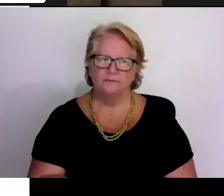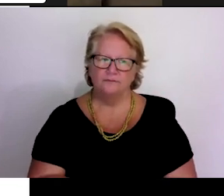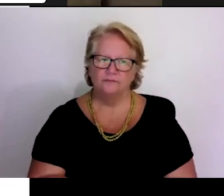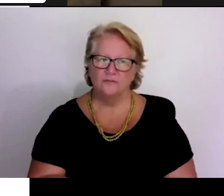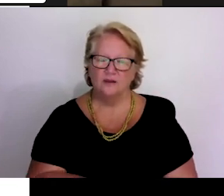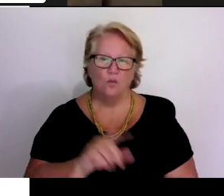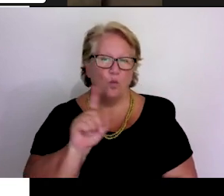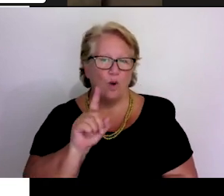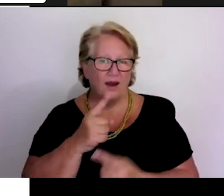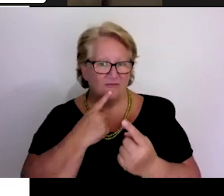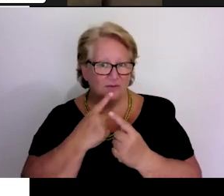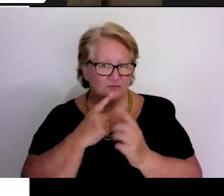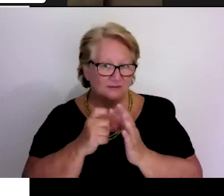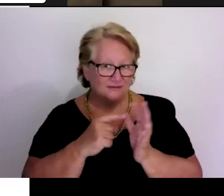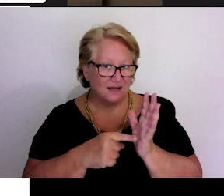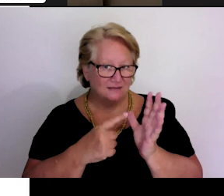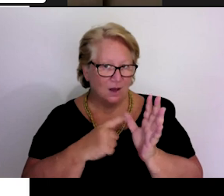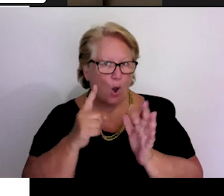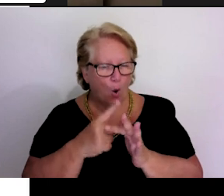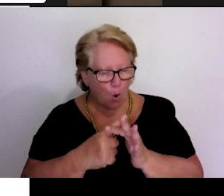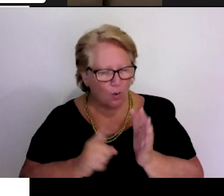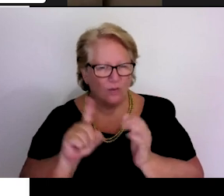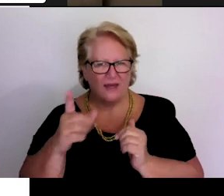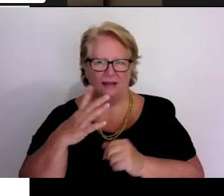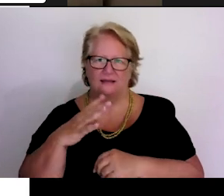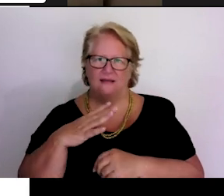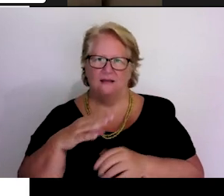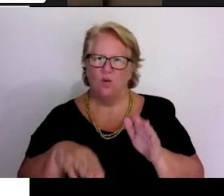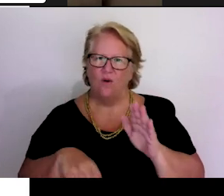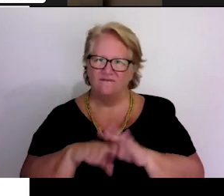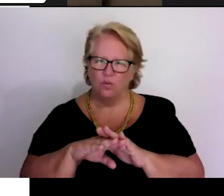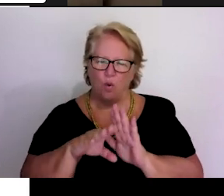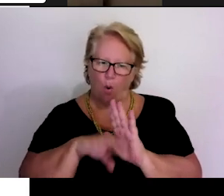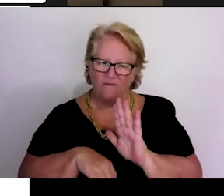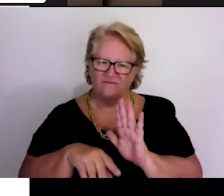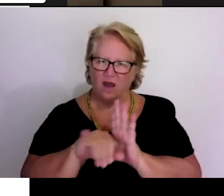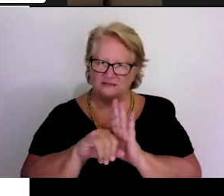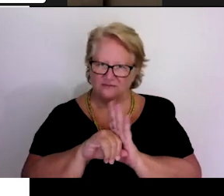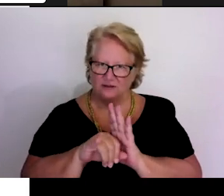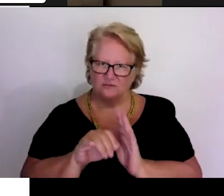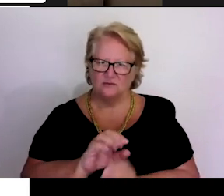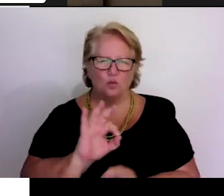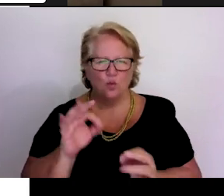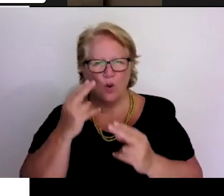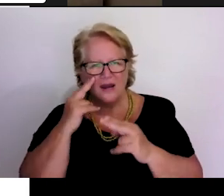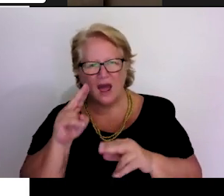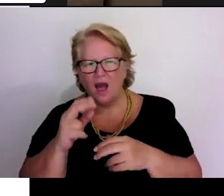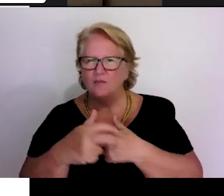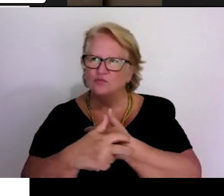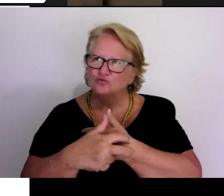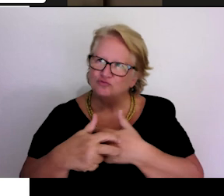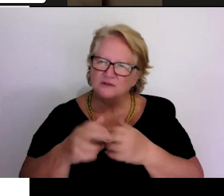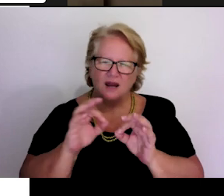can access can only be the data they need, and it is fully de-identified, so it doesn't include any names and addresses, and